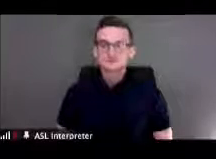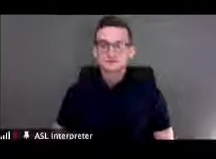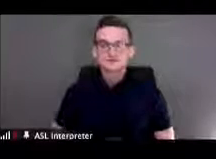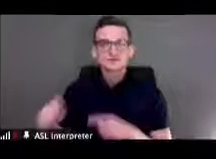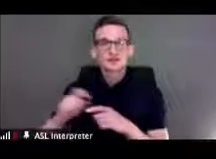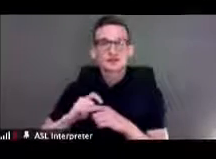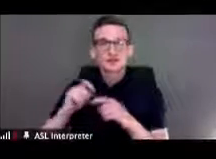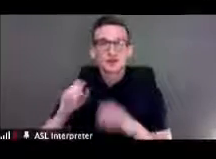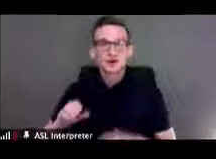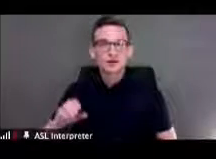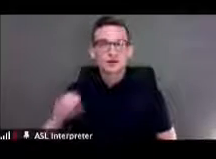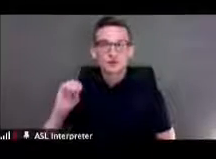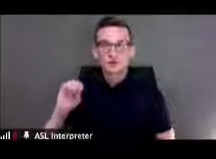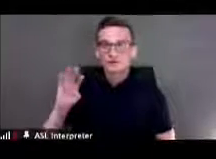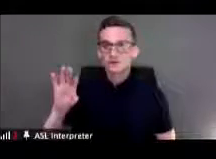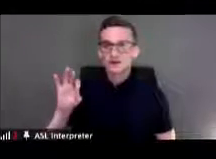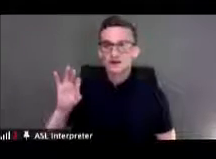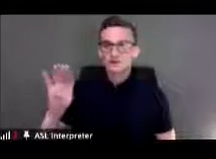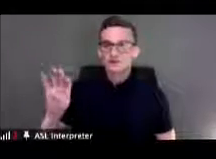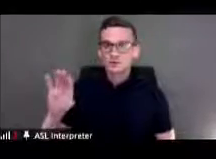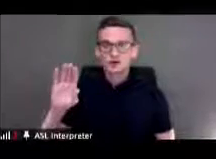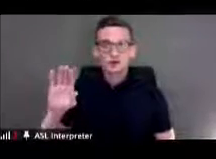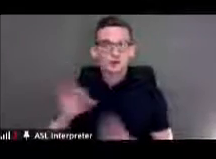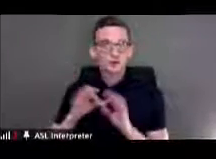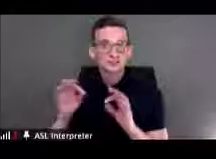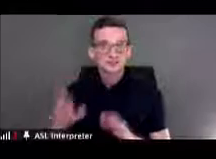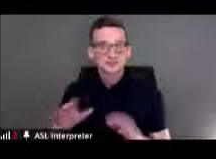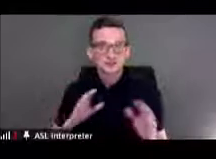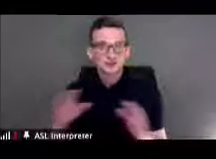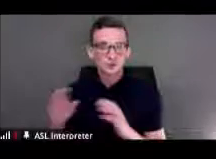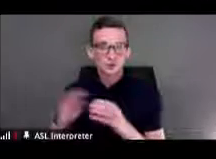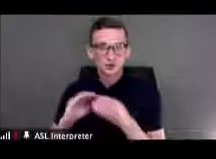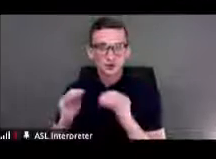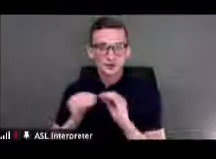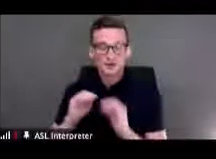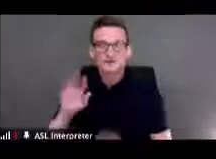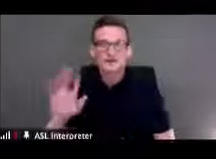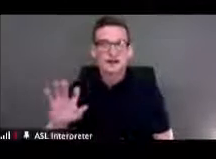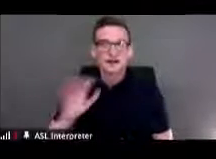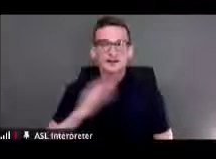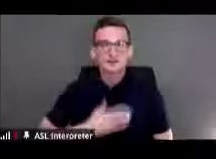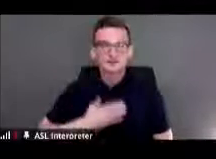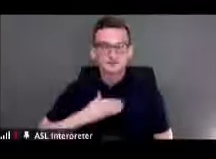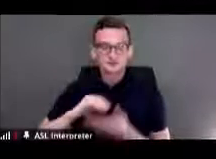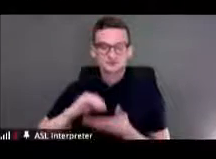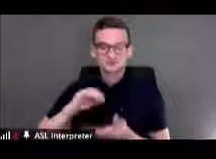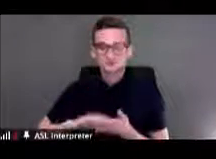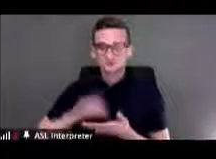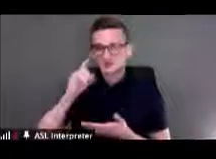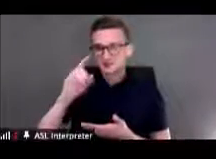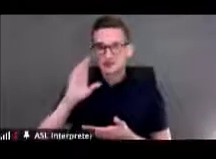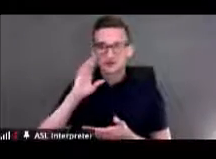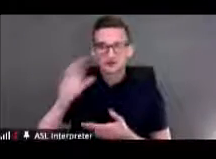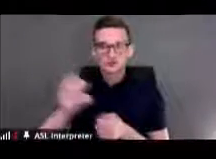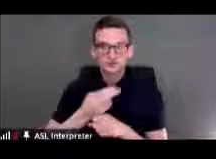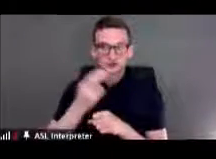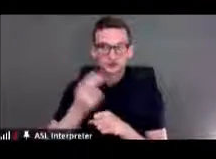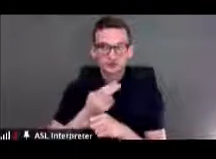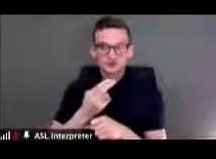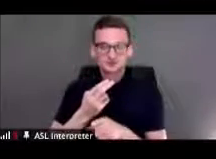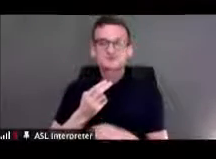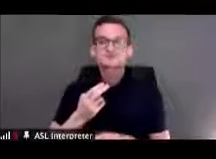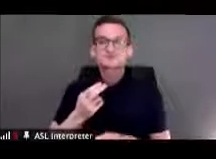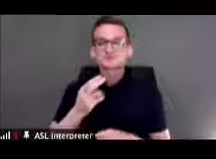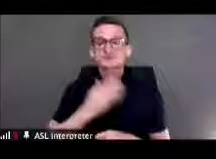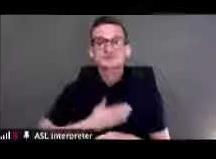Caller 0494, your speaker order number will be number 5. If you'll please make note of that for future reference. And if you'll please let the